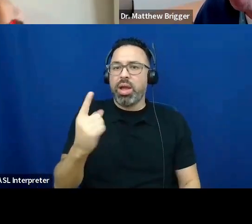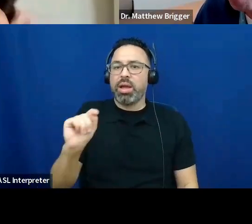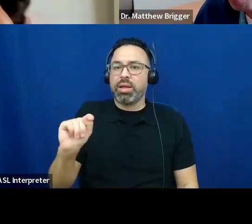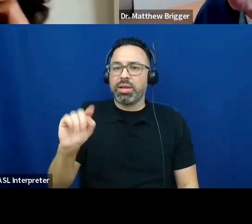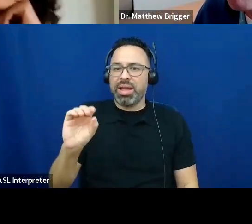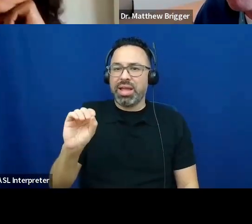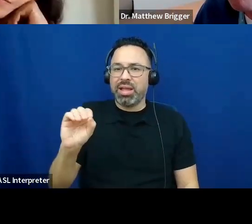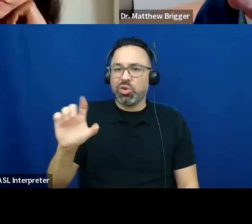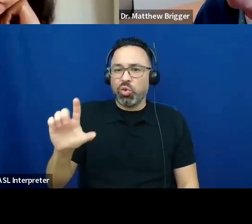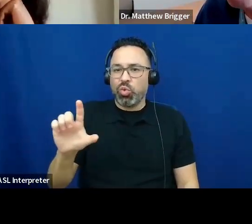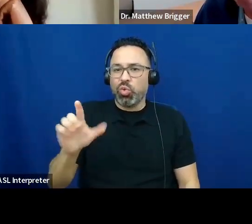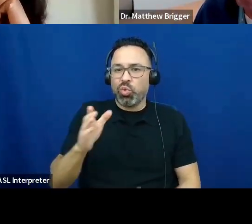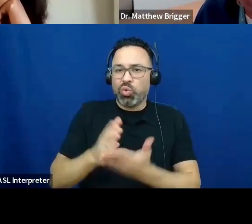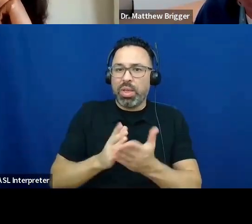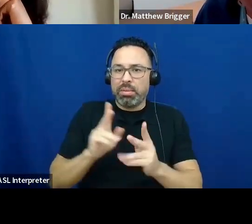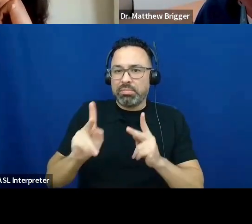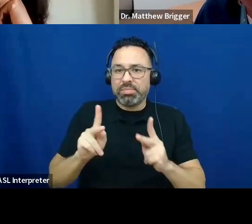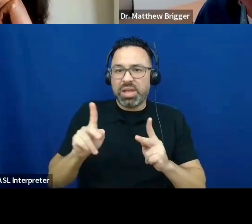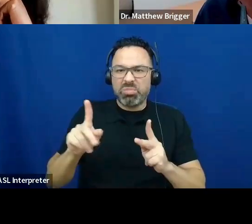centers will use.